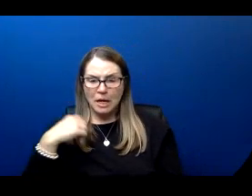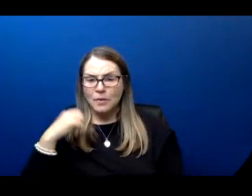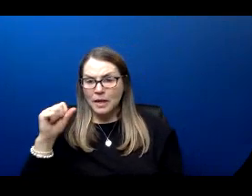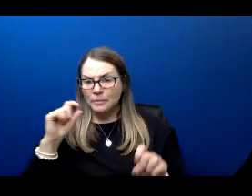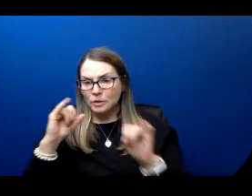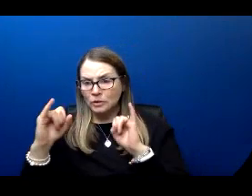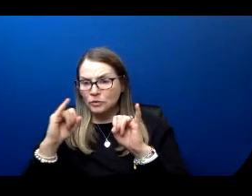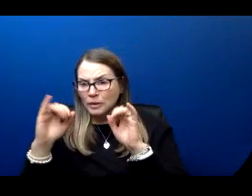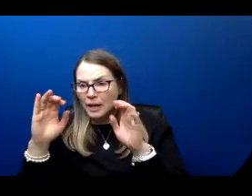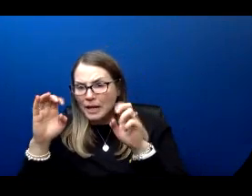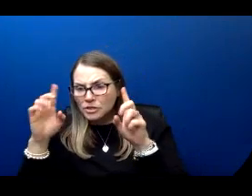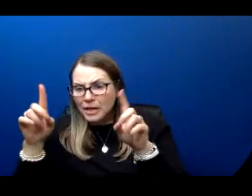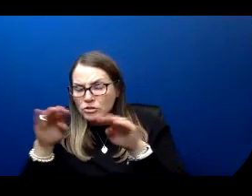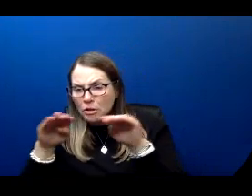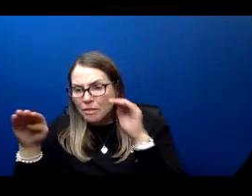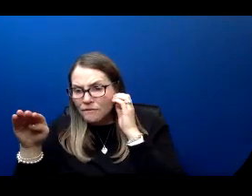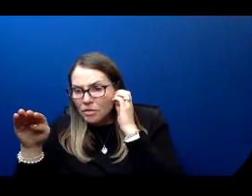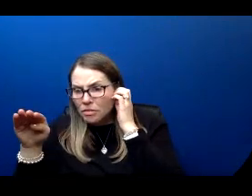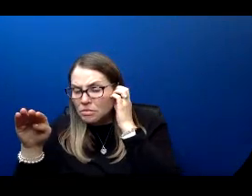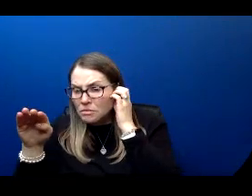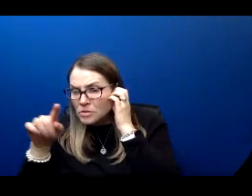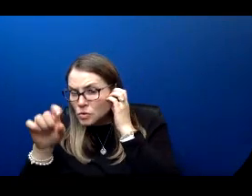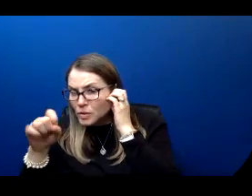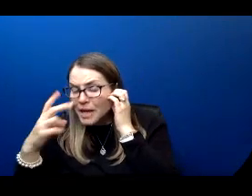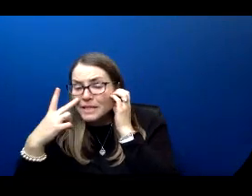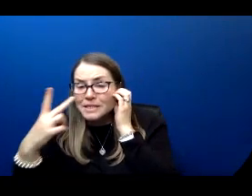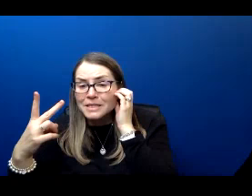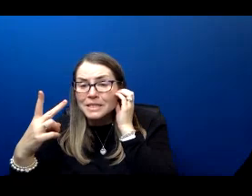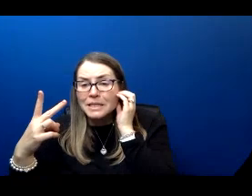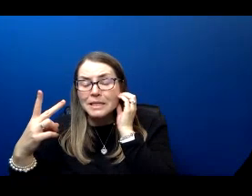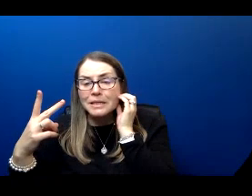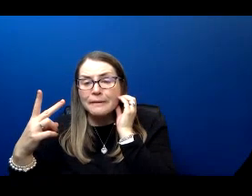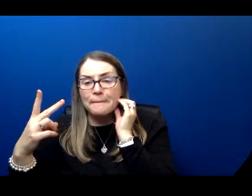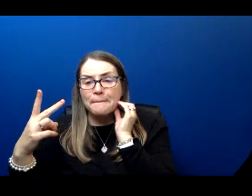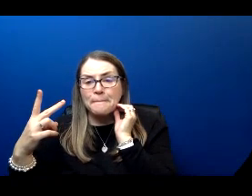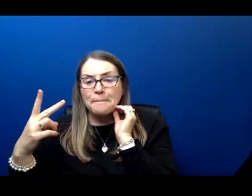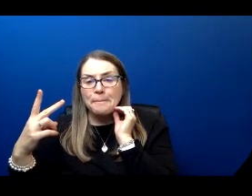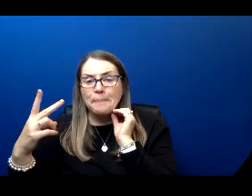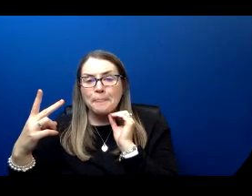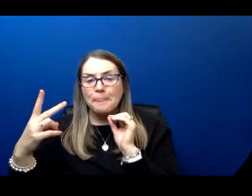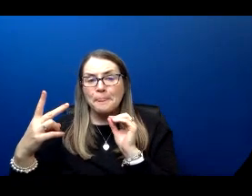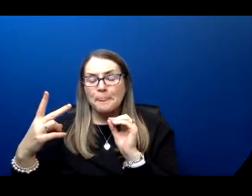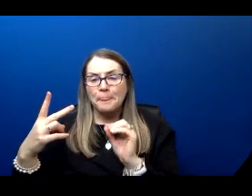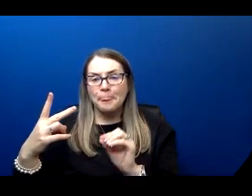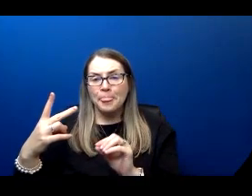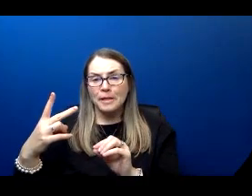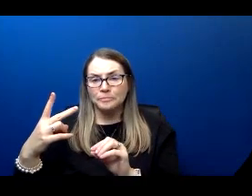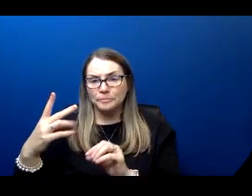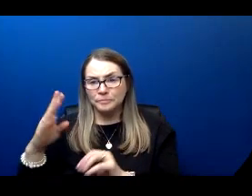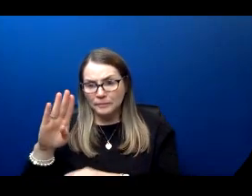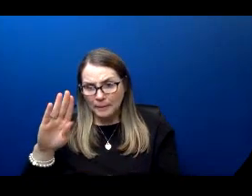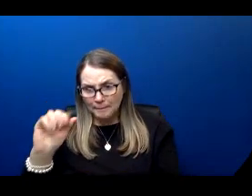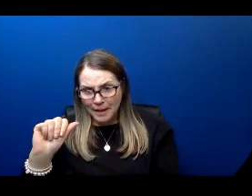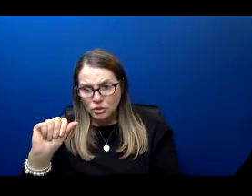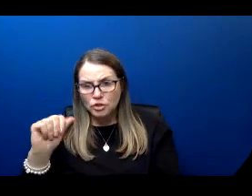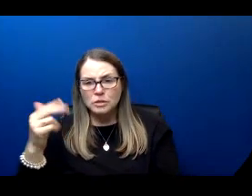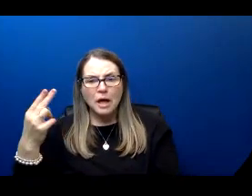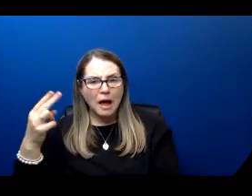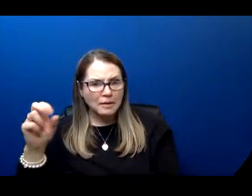different educational levels. So you can see um, some has associate degree, bachelor's, high school,